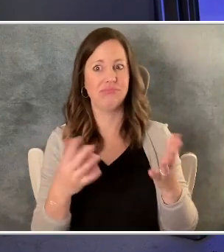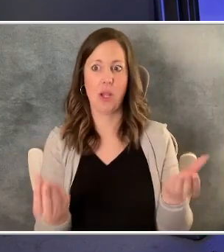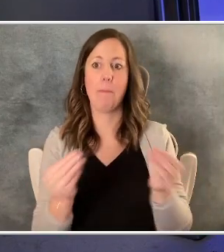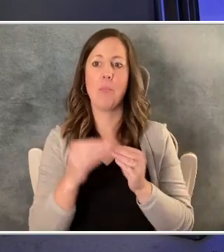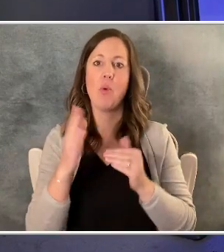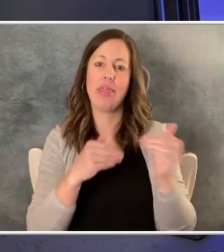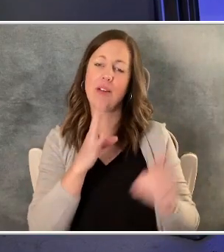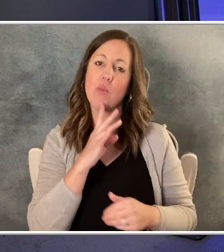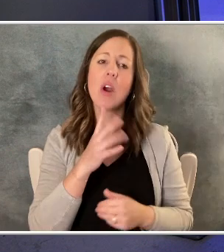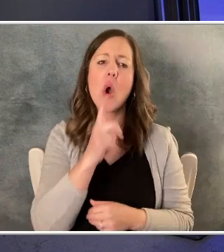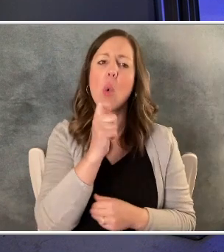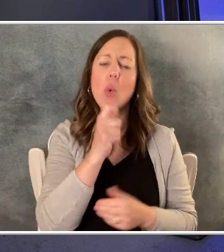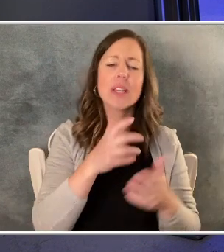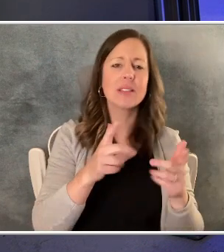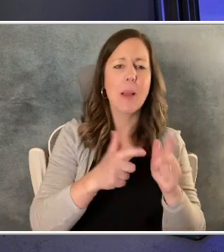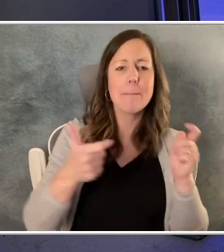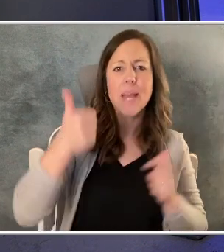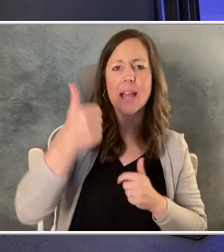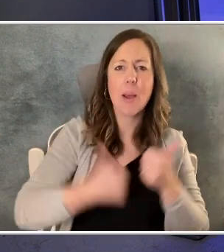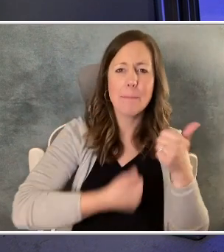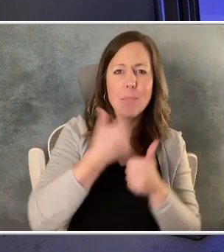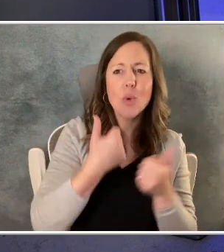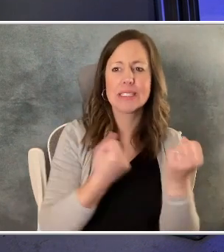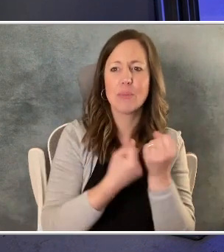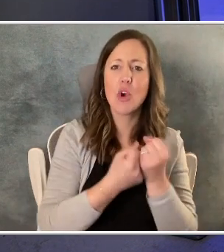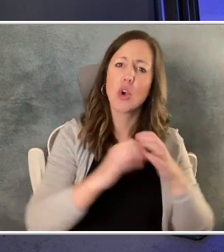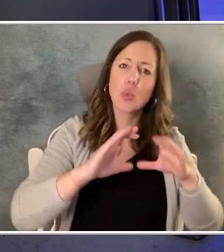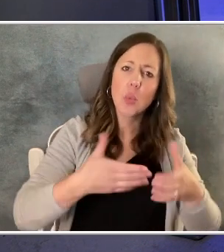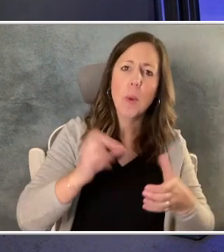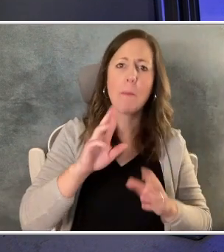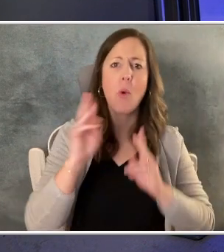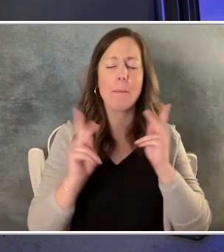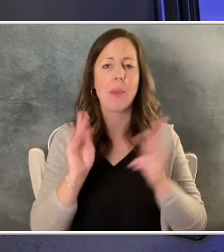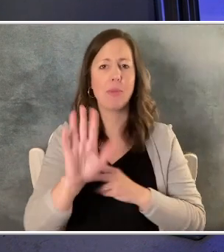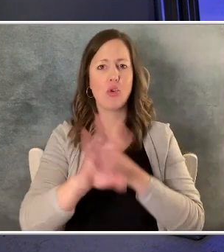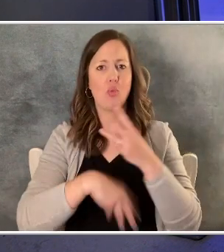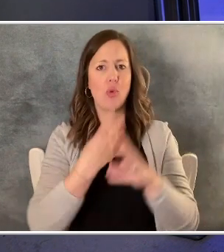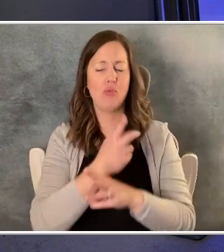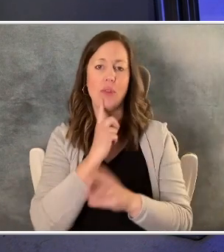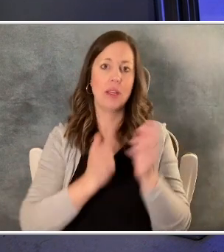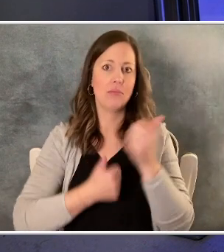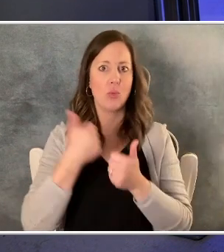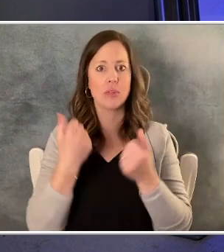biggest support? Who are some groups or people in your world that have been your biggest support?